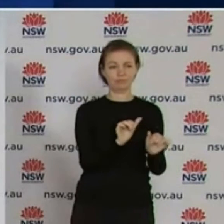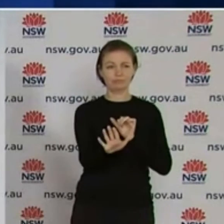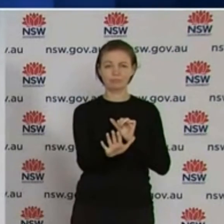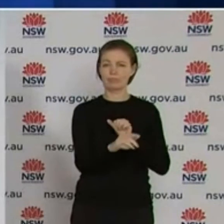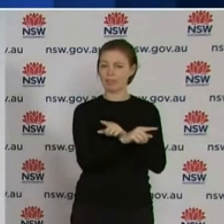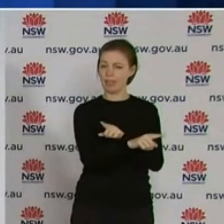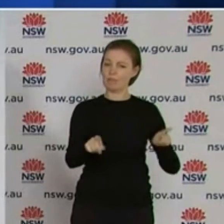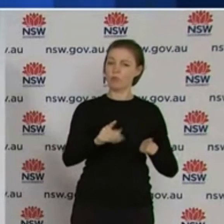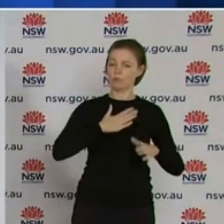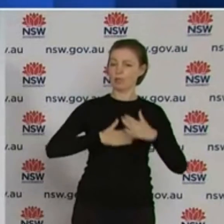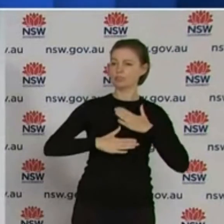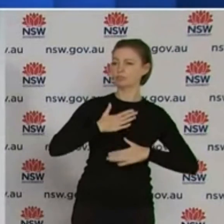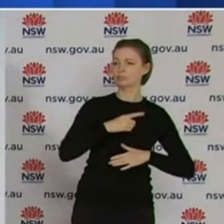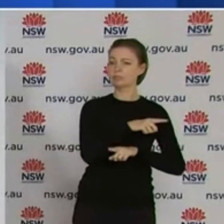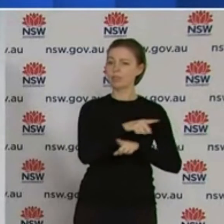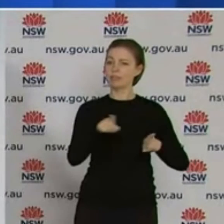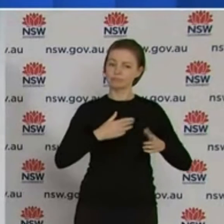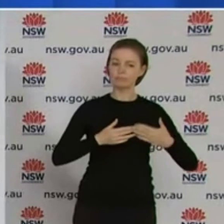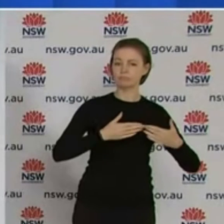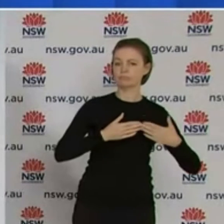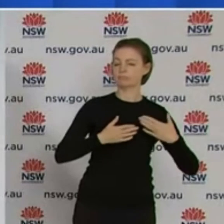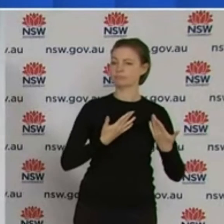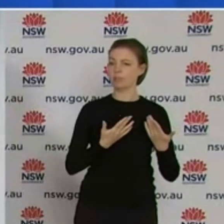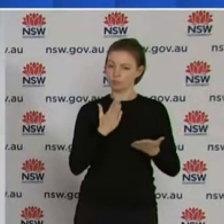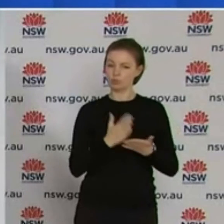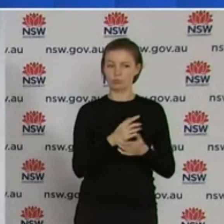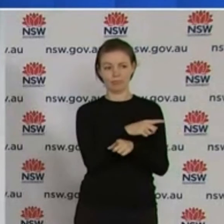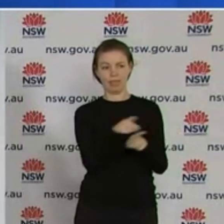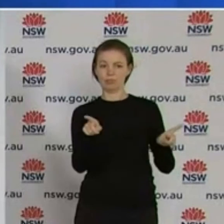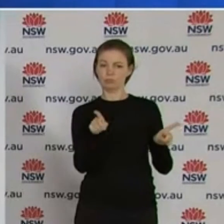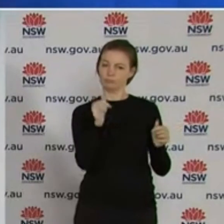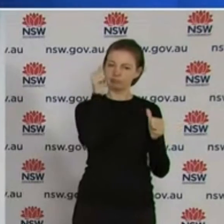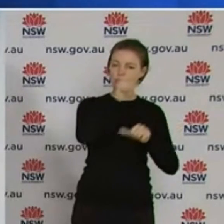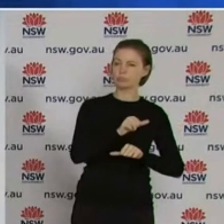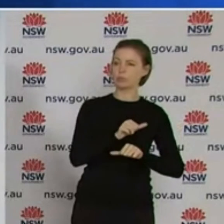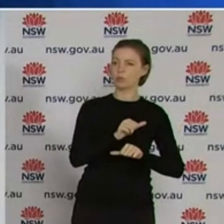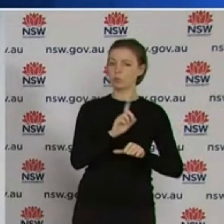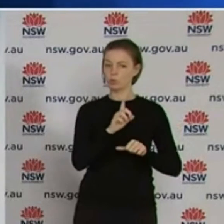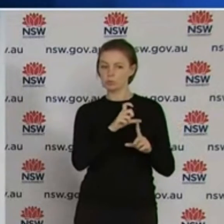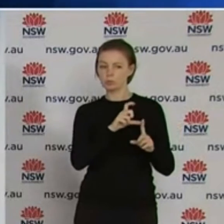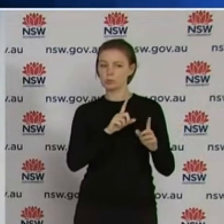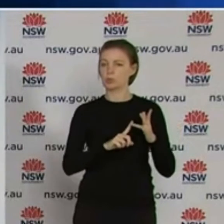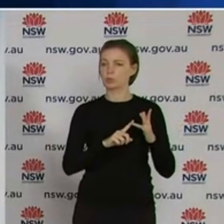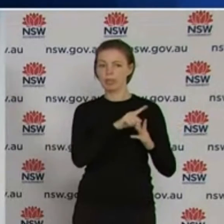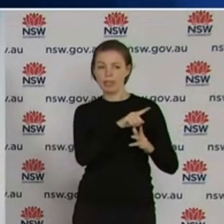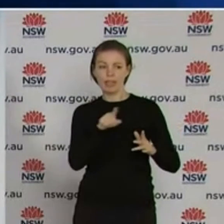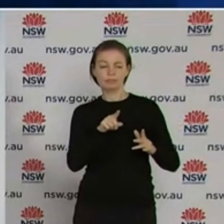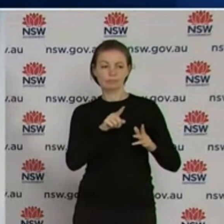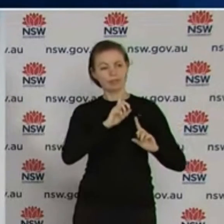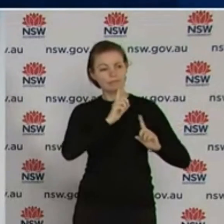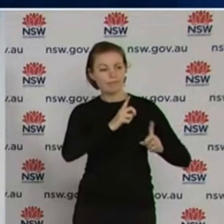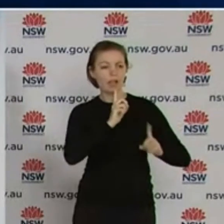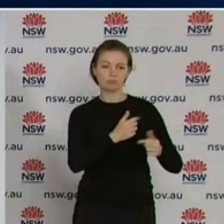will manage those matters, that the GPs will ensure not only do they provide the basic care and advice to their